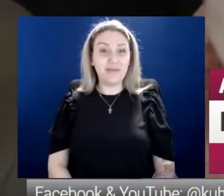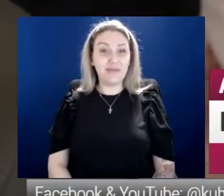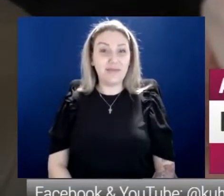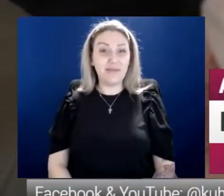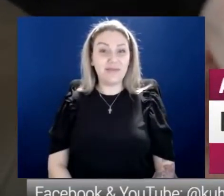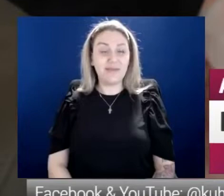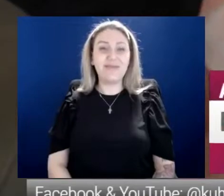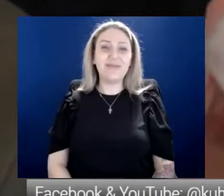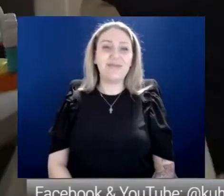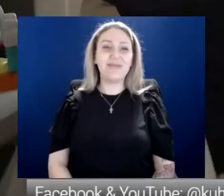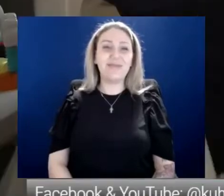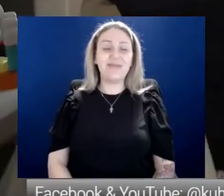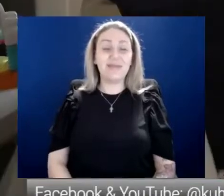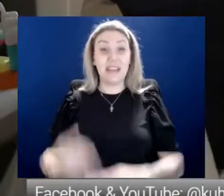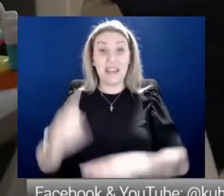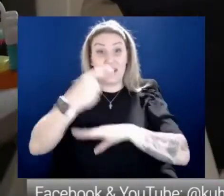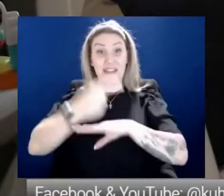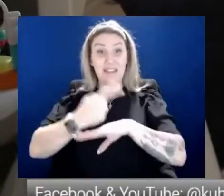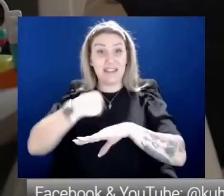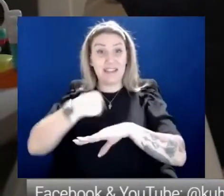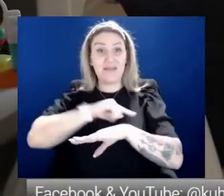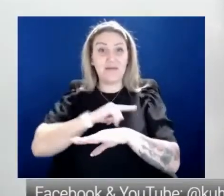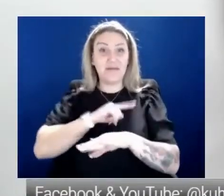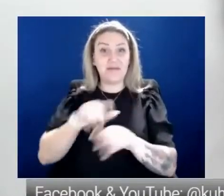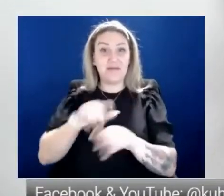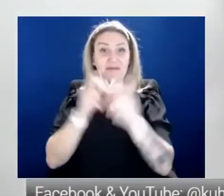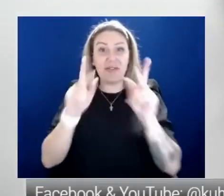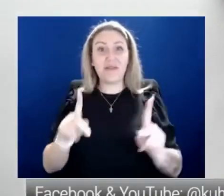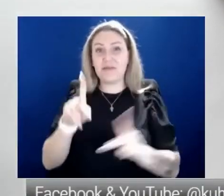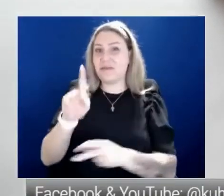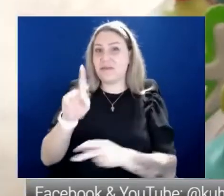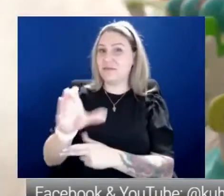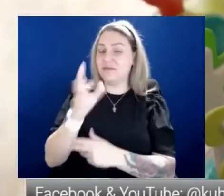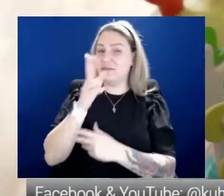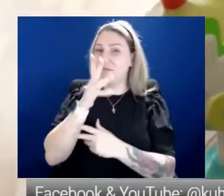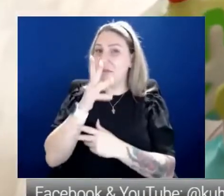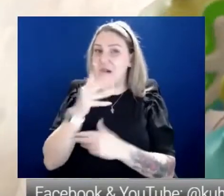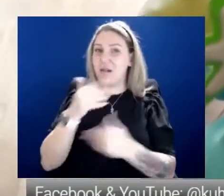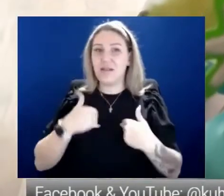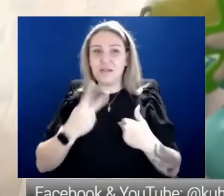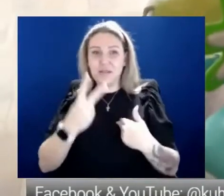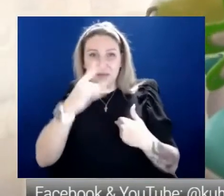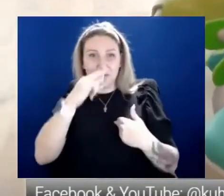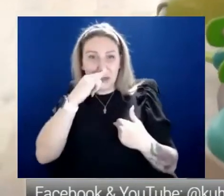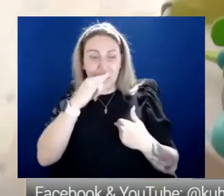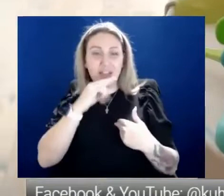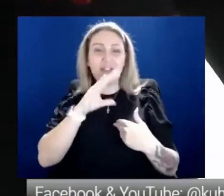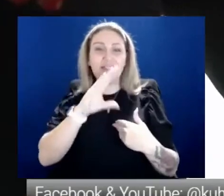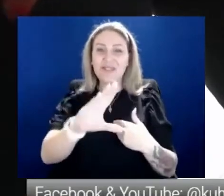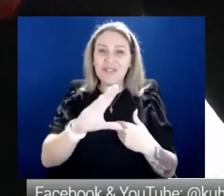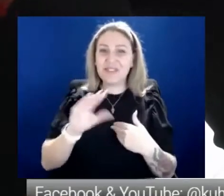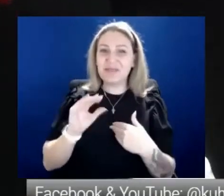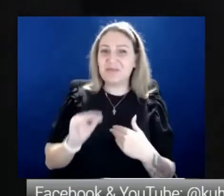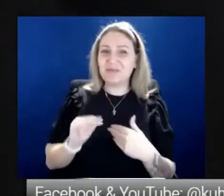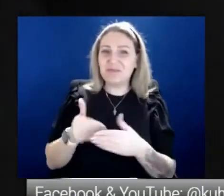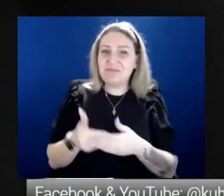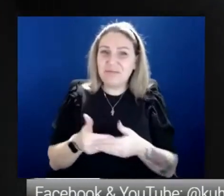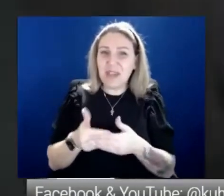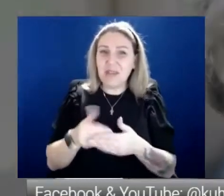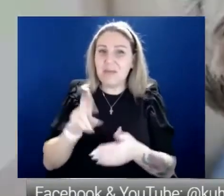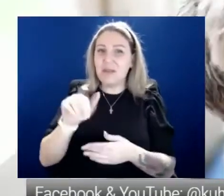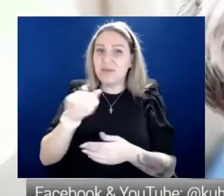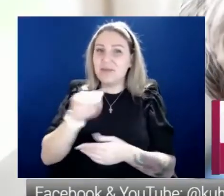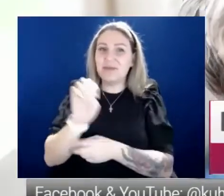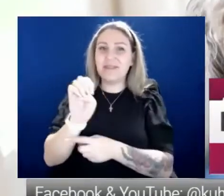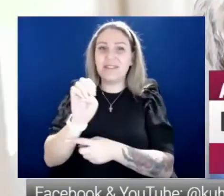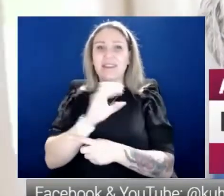On the day we catch up with Kansas City mom of two, Shannon Cochran, it's just her littlest baby Reese, and a big